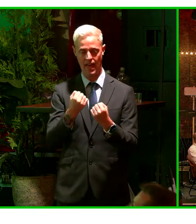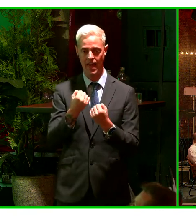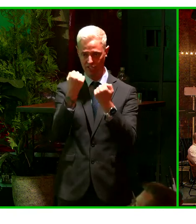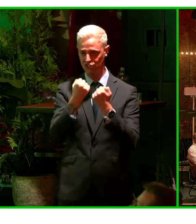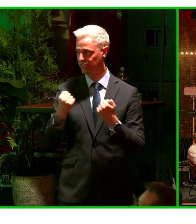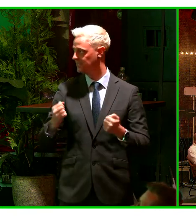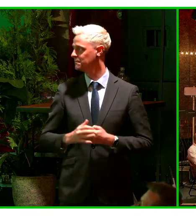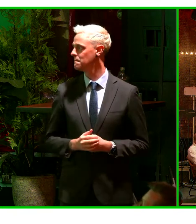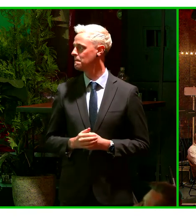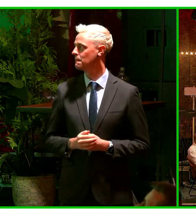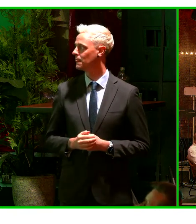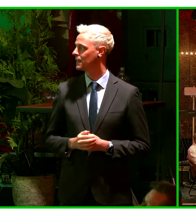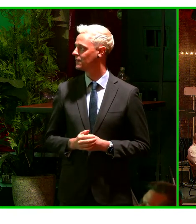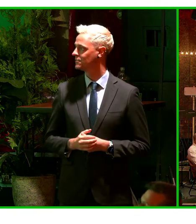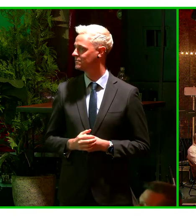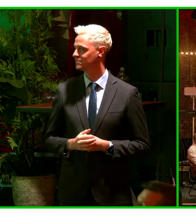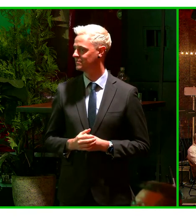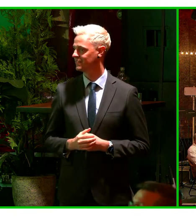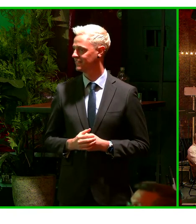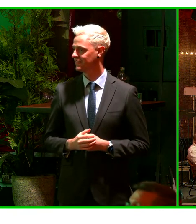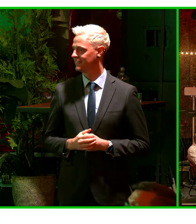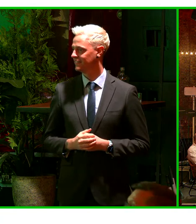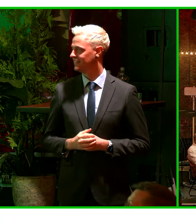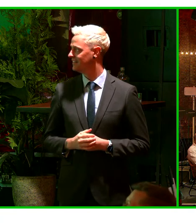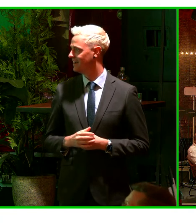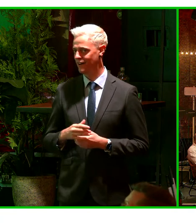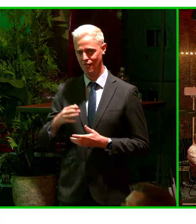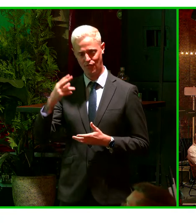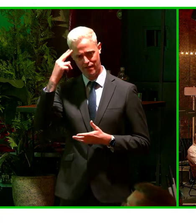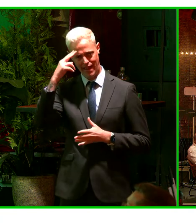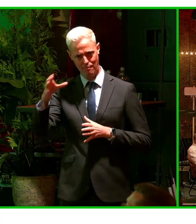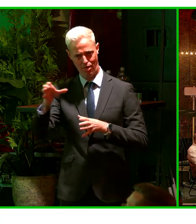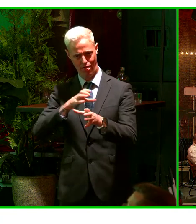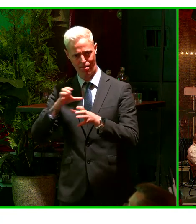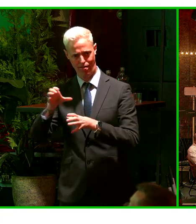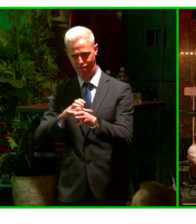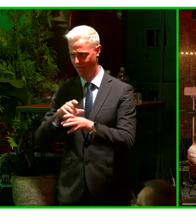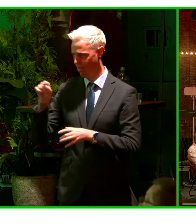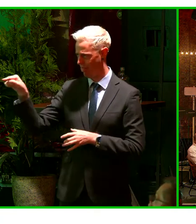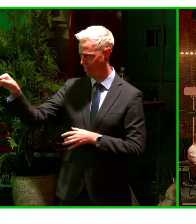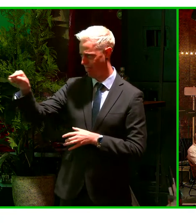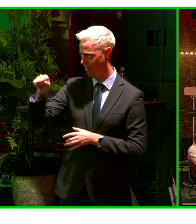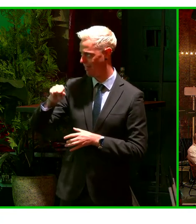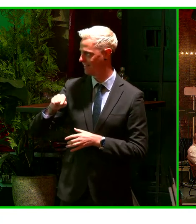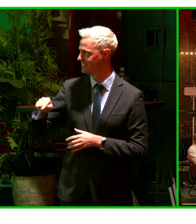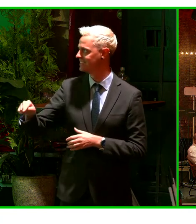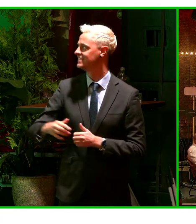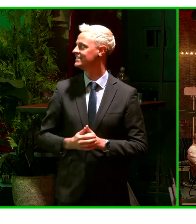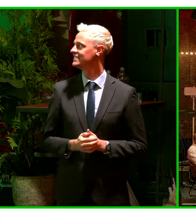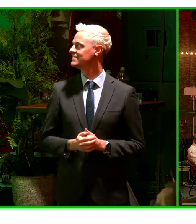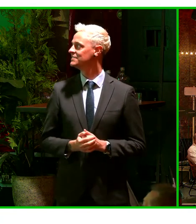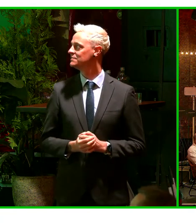then I've got Patrick Alcorn. Sorry, at the end, I got that wrong, didn't I? Head of Local Energy, BEIS.